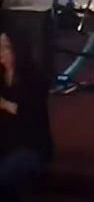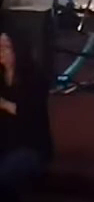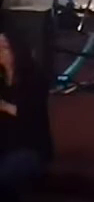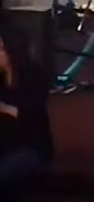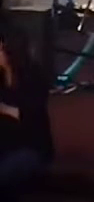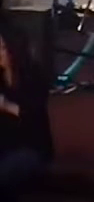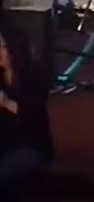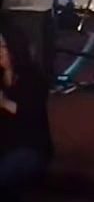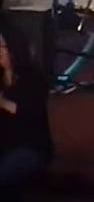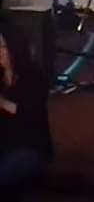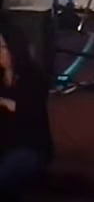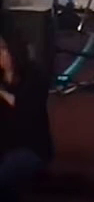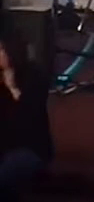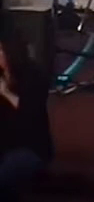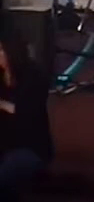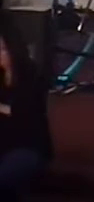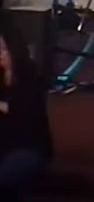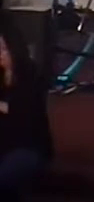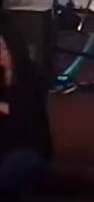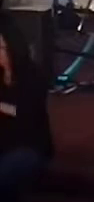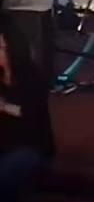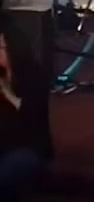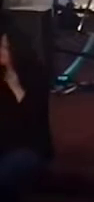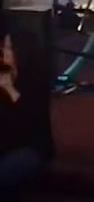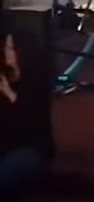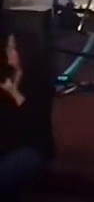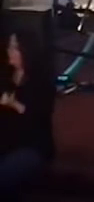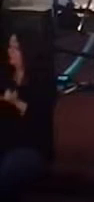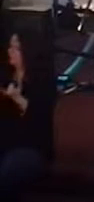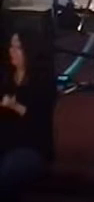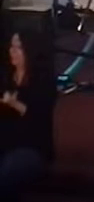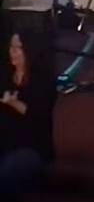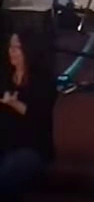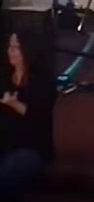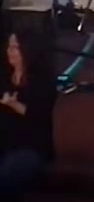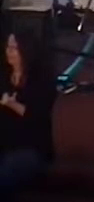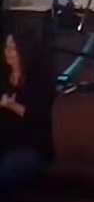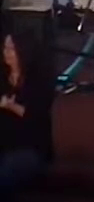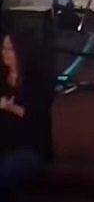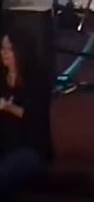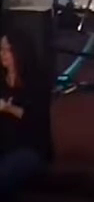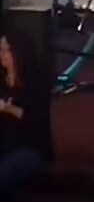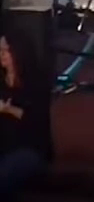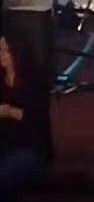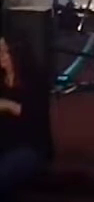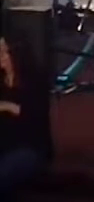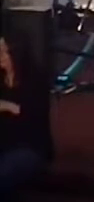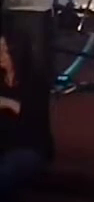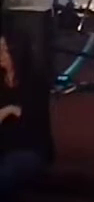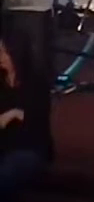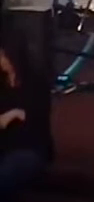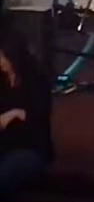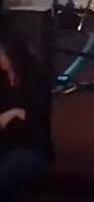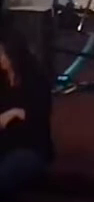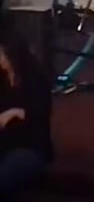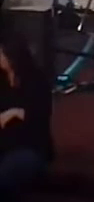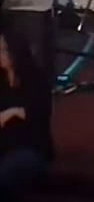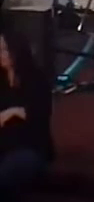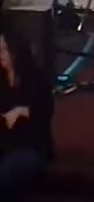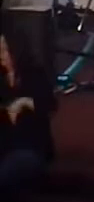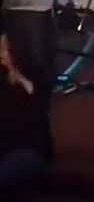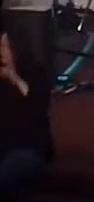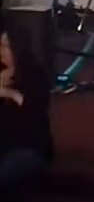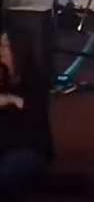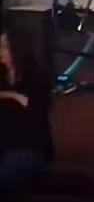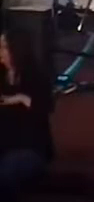promise. How about families? A lot of families today, not people in this room, I do not believe, but there are a lot of families who rely on the government to raise their children.